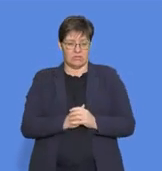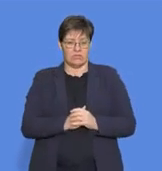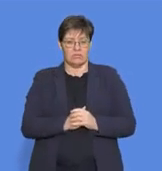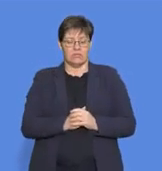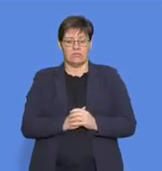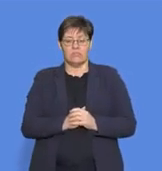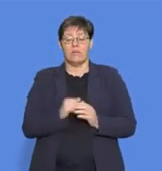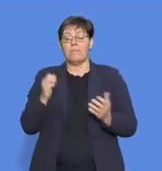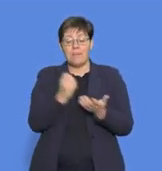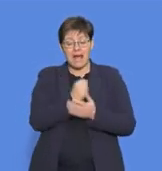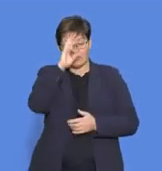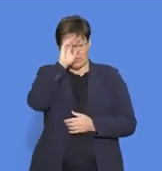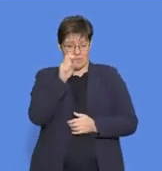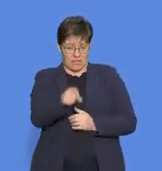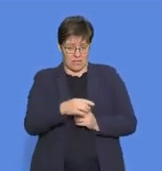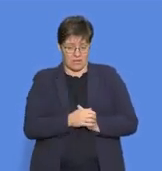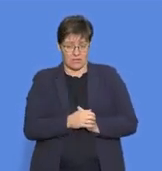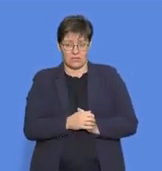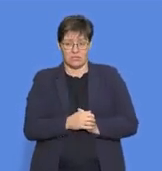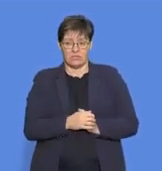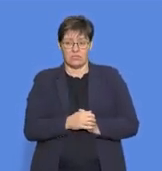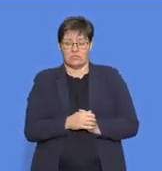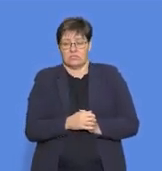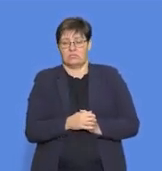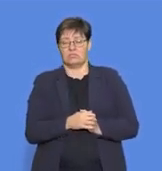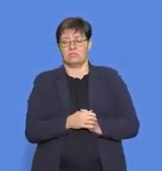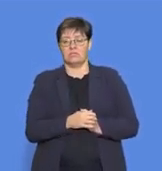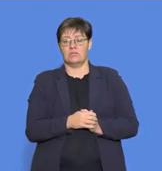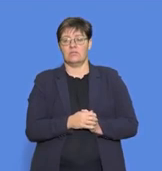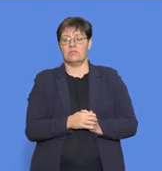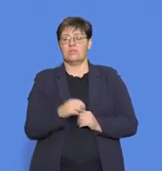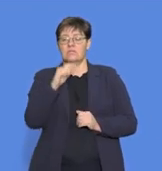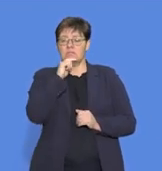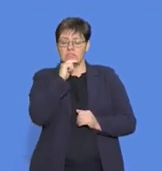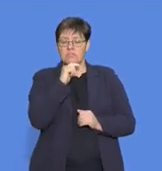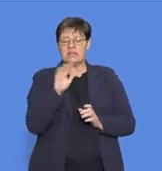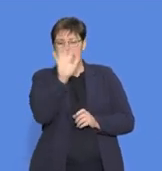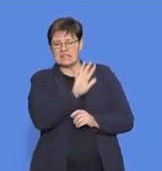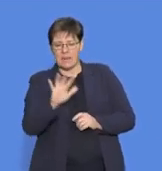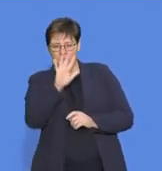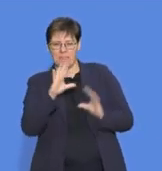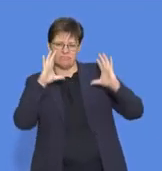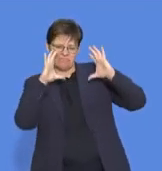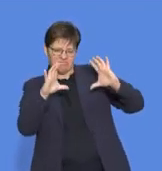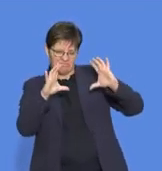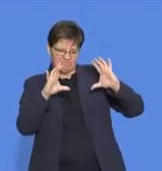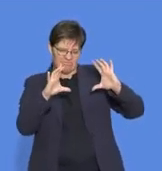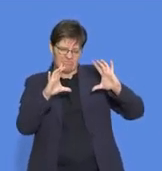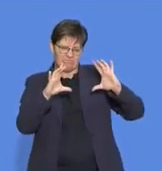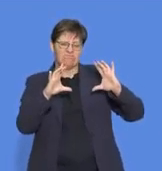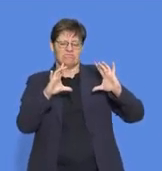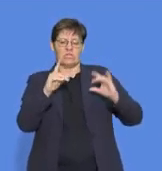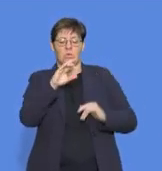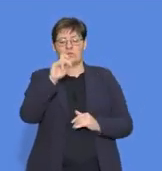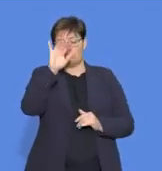we got to remember our circle geometry. So that's a clue that we're probably going to use some kind of circle geometry. And